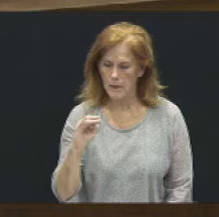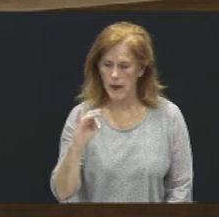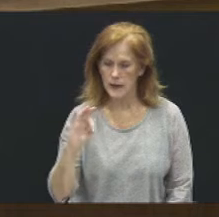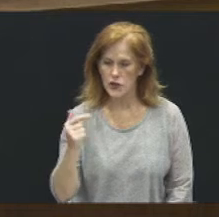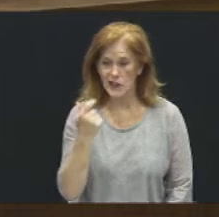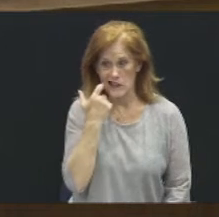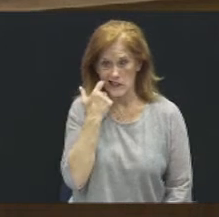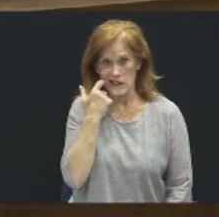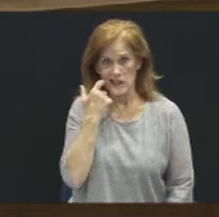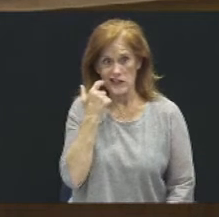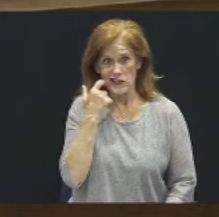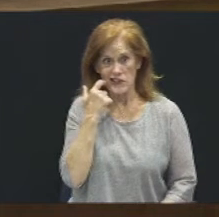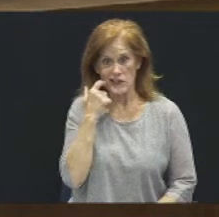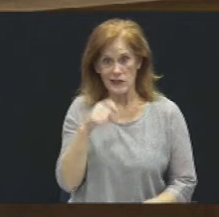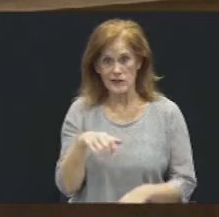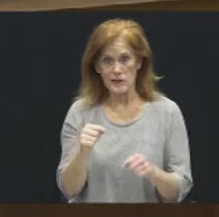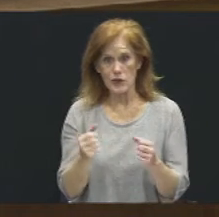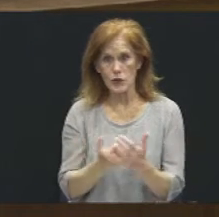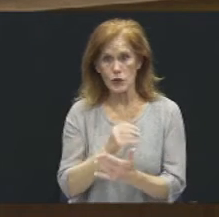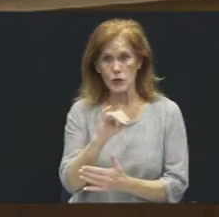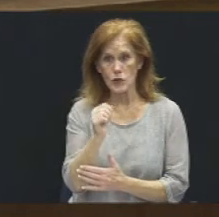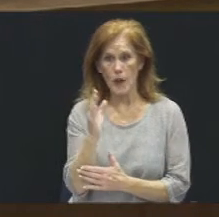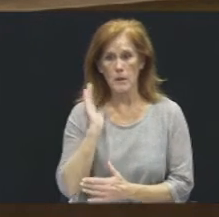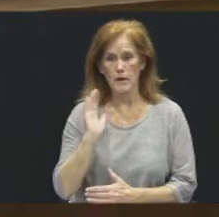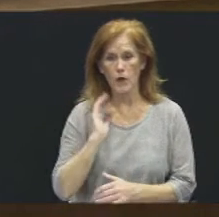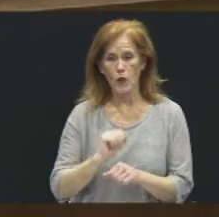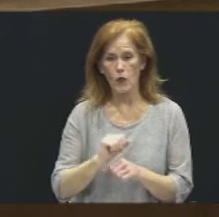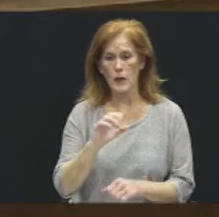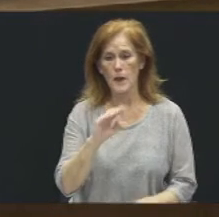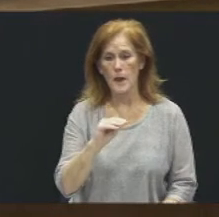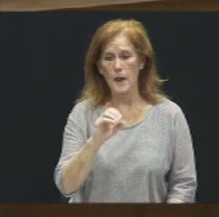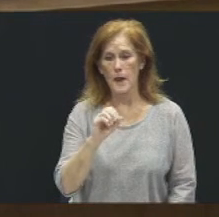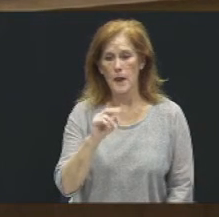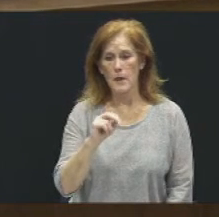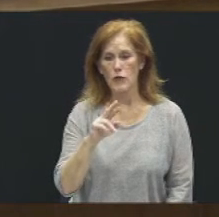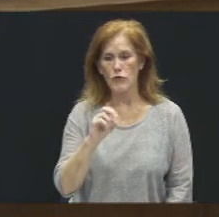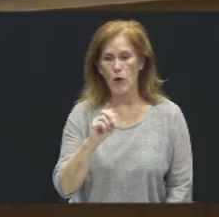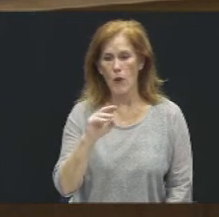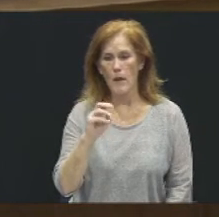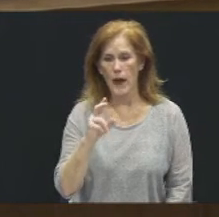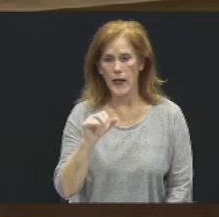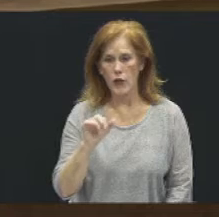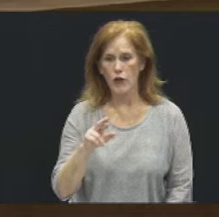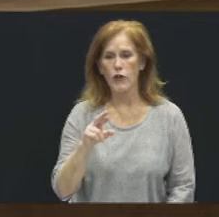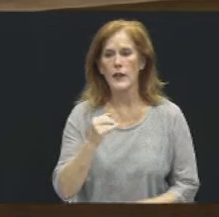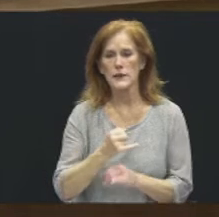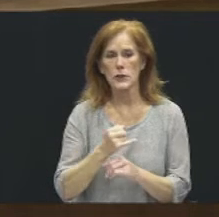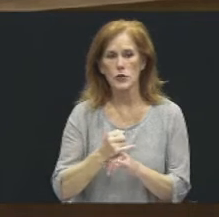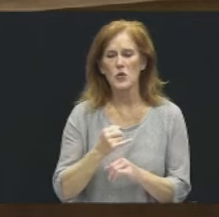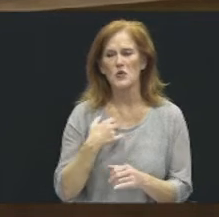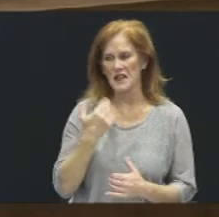just changed jobs. He worked at the Monroe Meyer Institute, where we were acquainted.